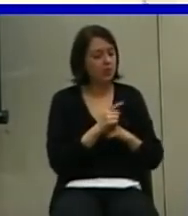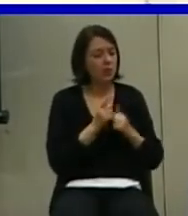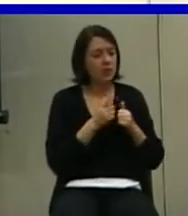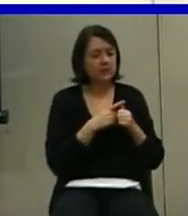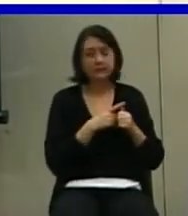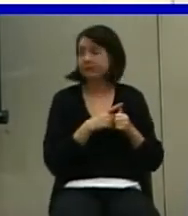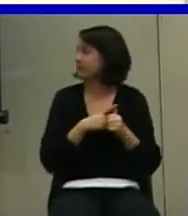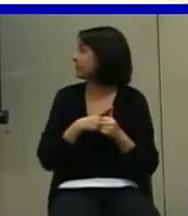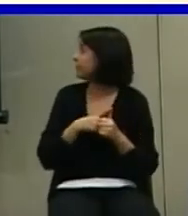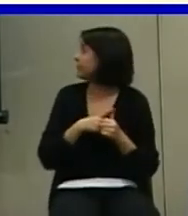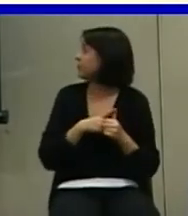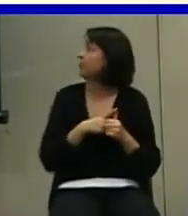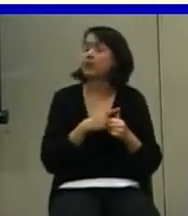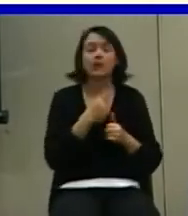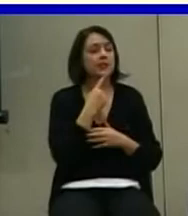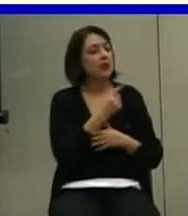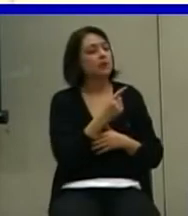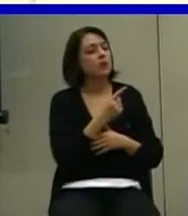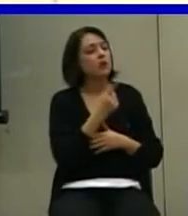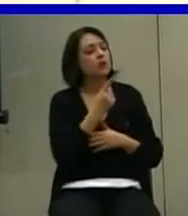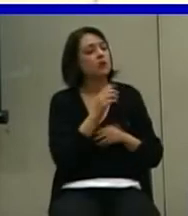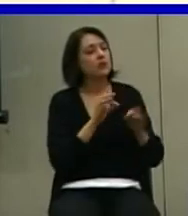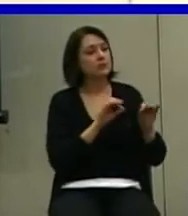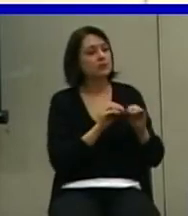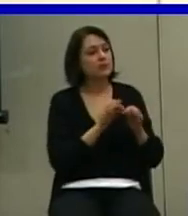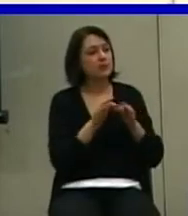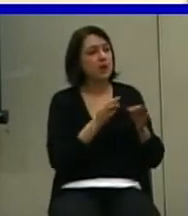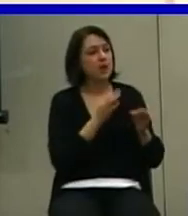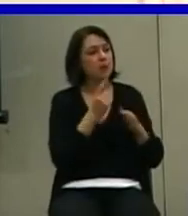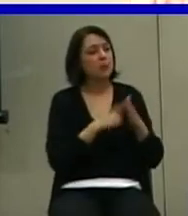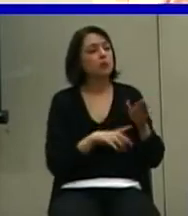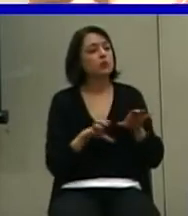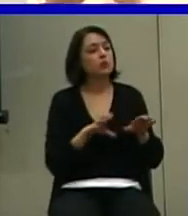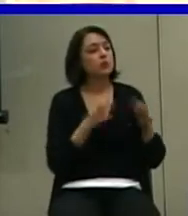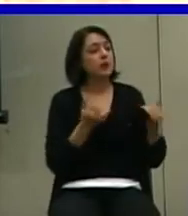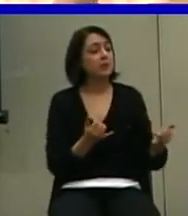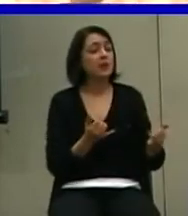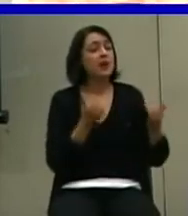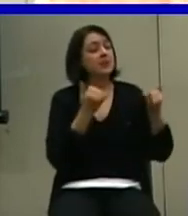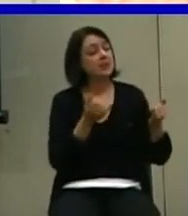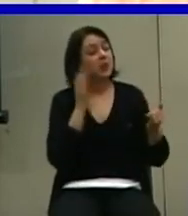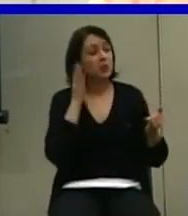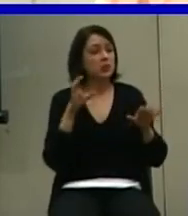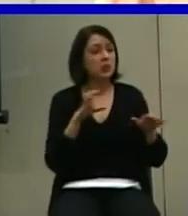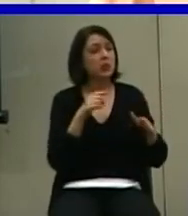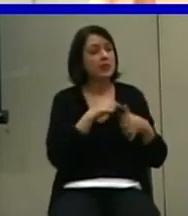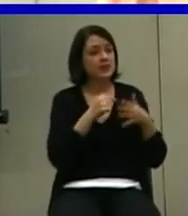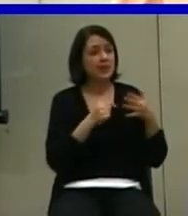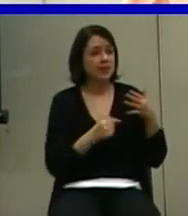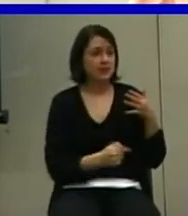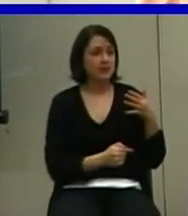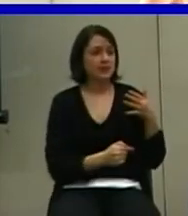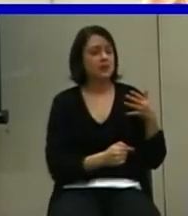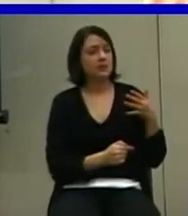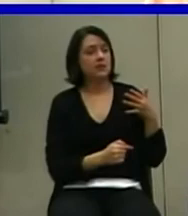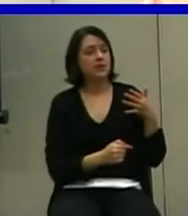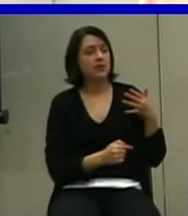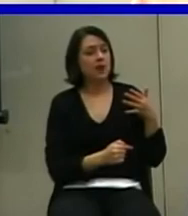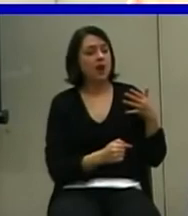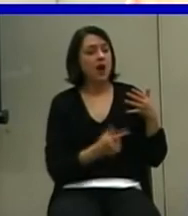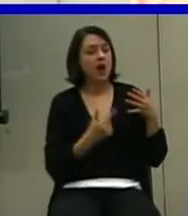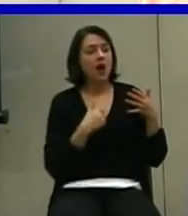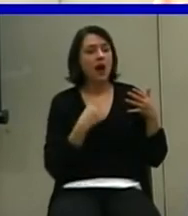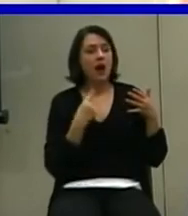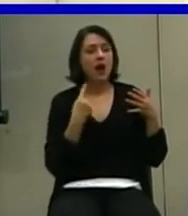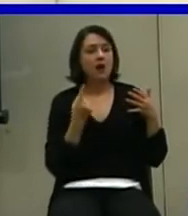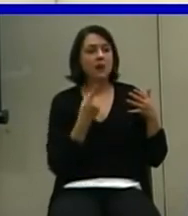One, they tell the kids what we're going to do during the day today. Today we're going to do these things. Now, I